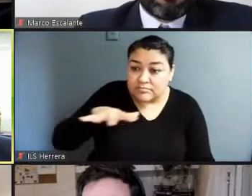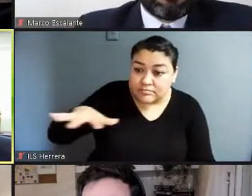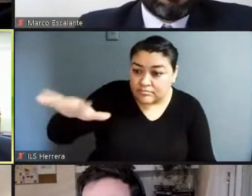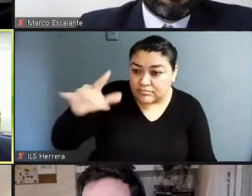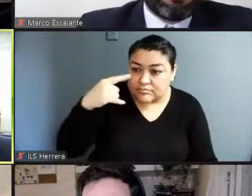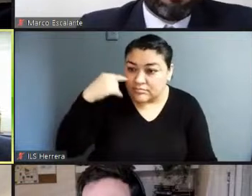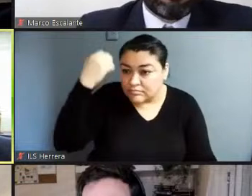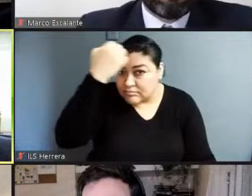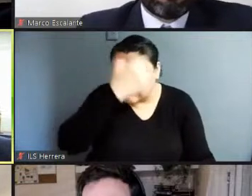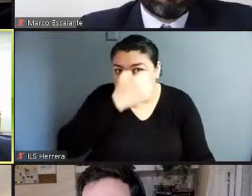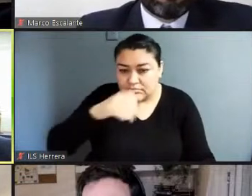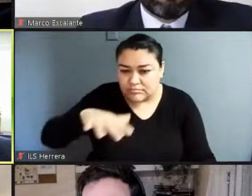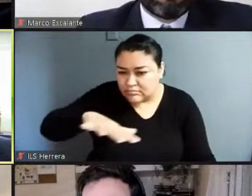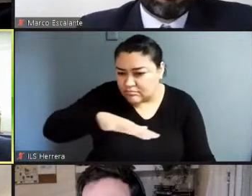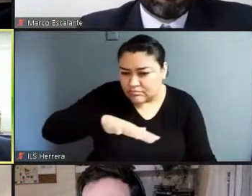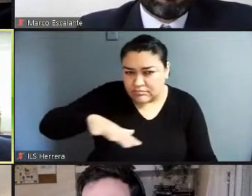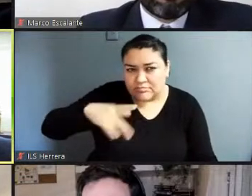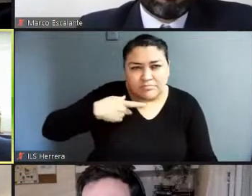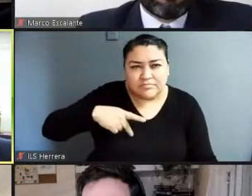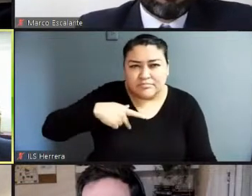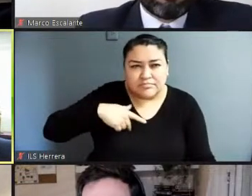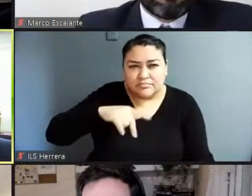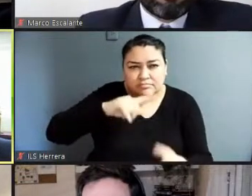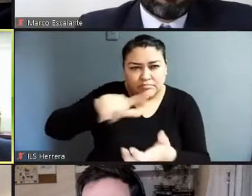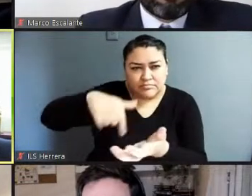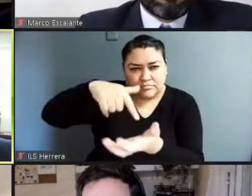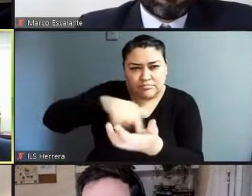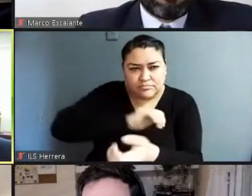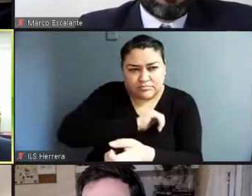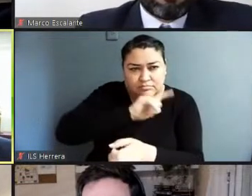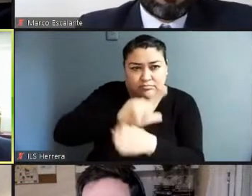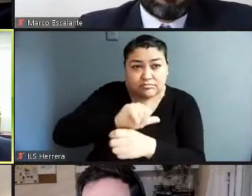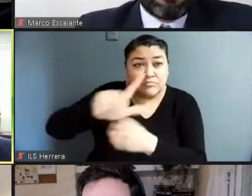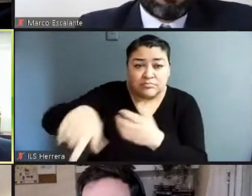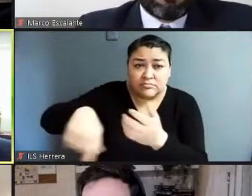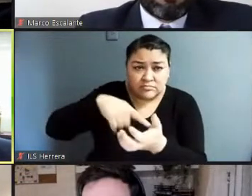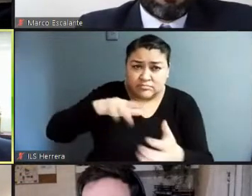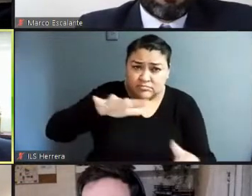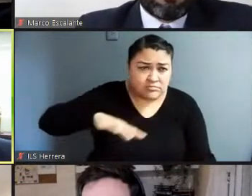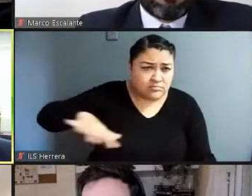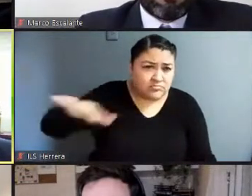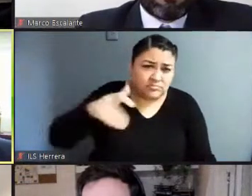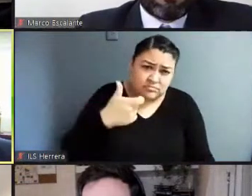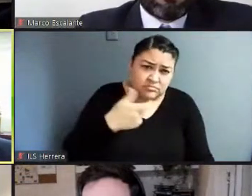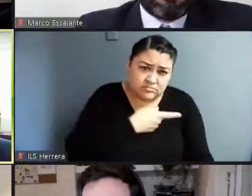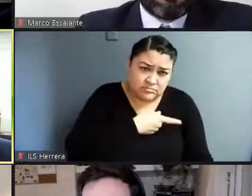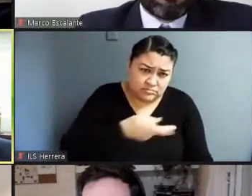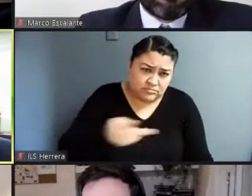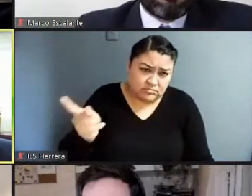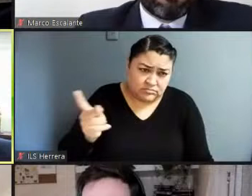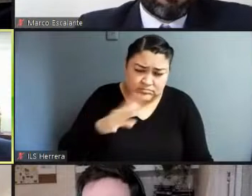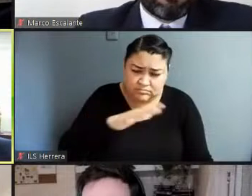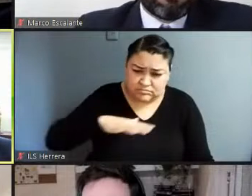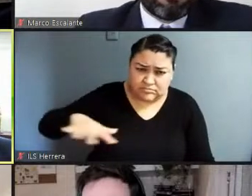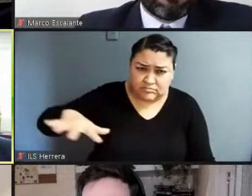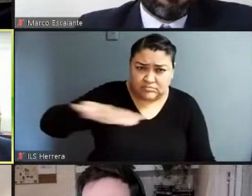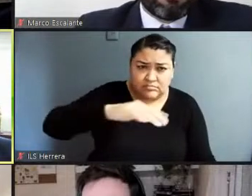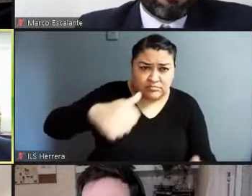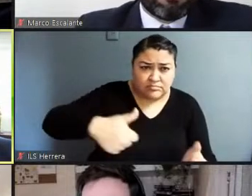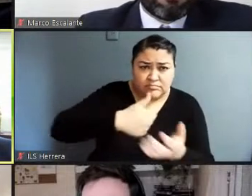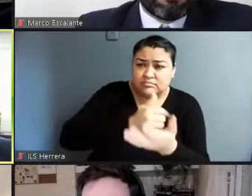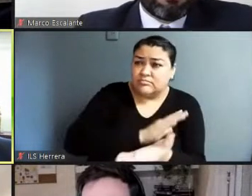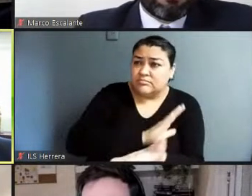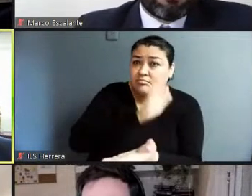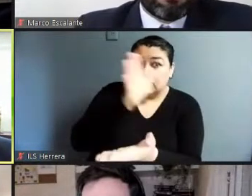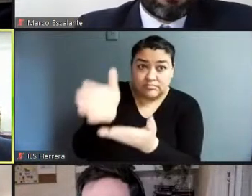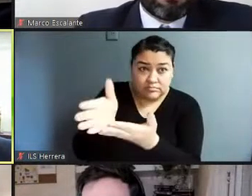to make a health diagnosis of the geodemographic area of a marginalized area or in an area